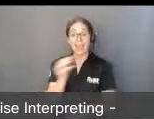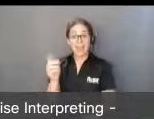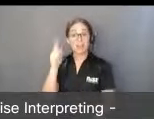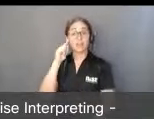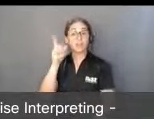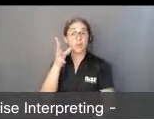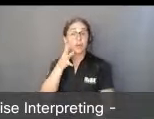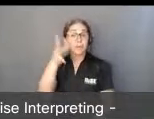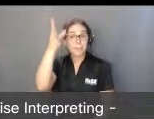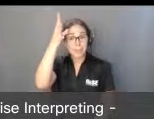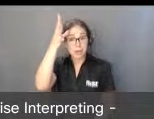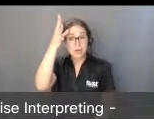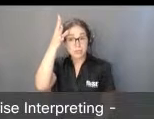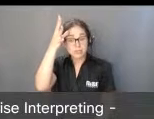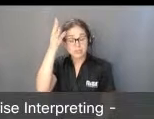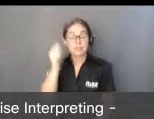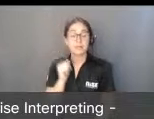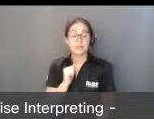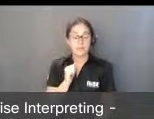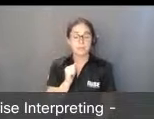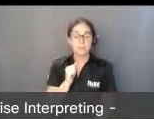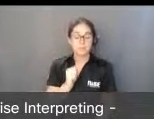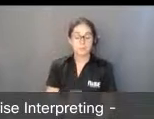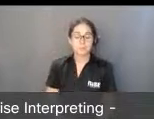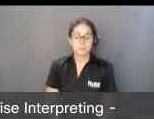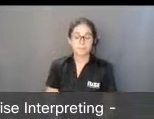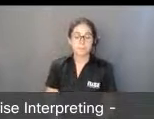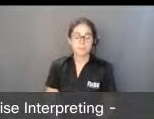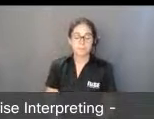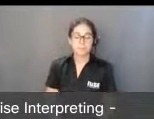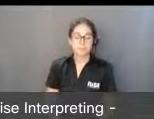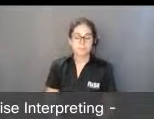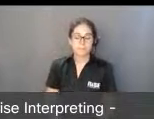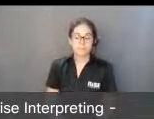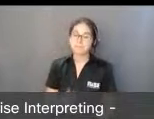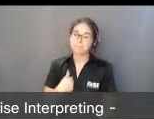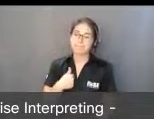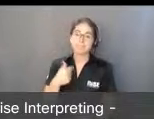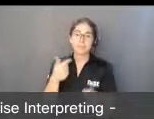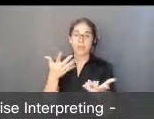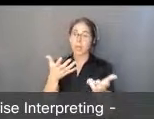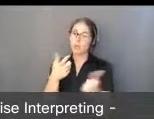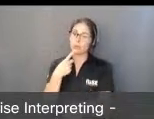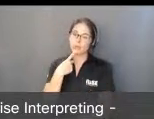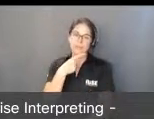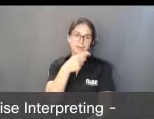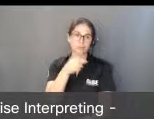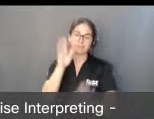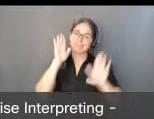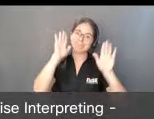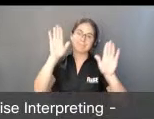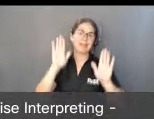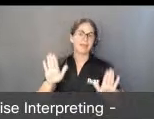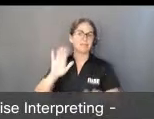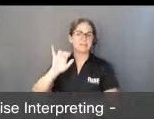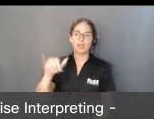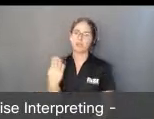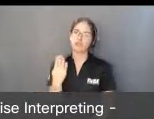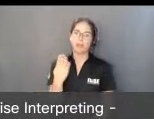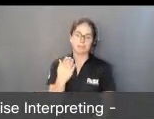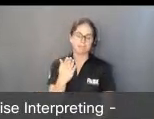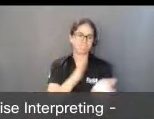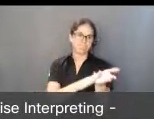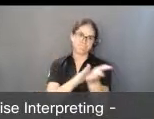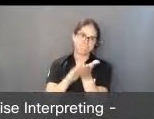well. And I just want to say you guys did an excellent job as far as I can see. I know this is just